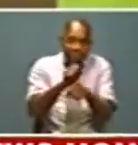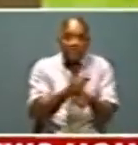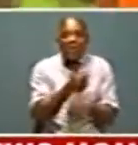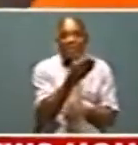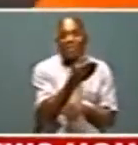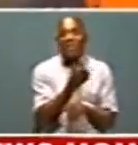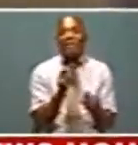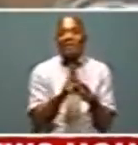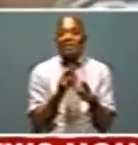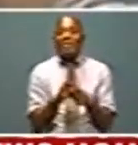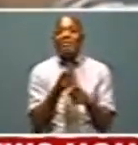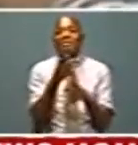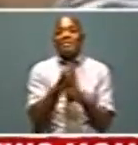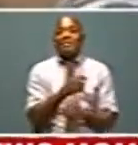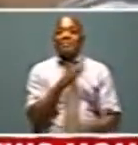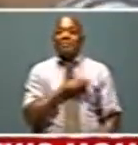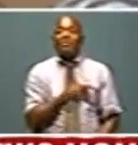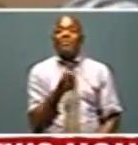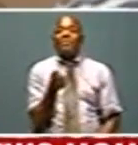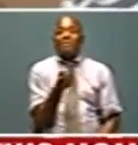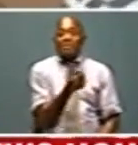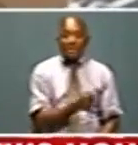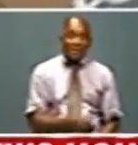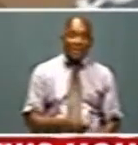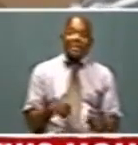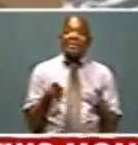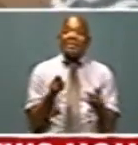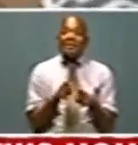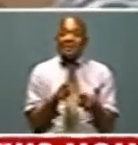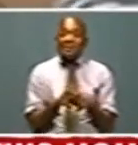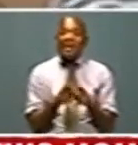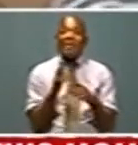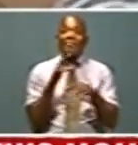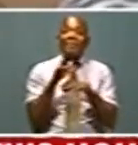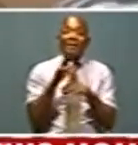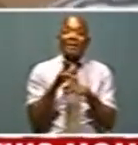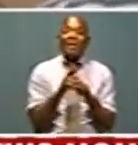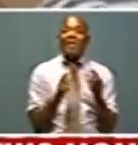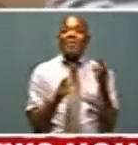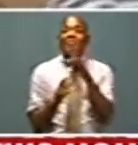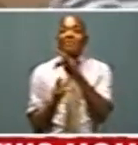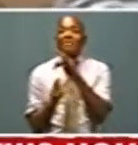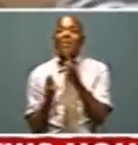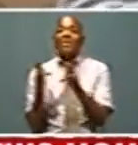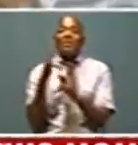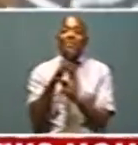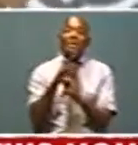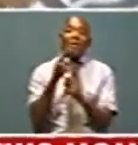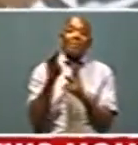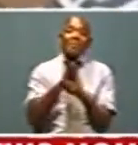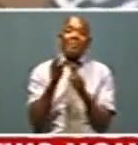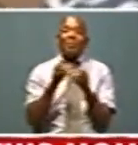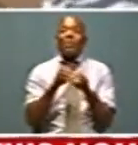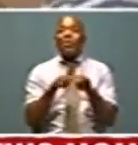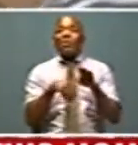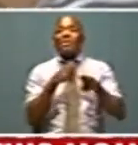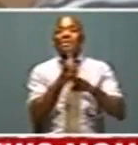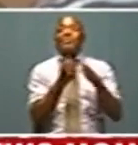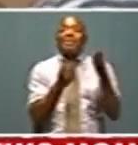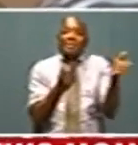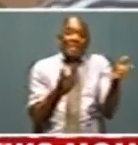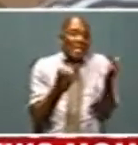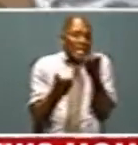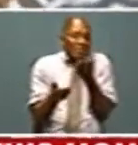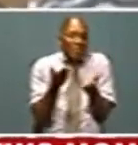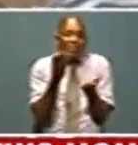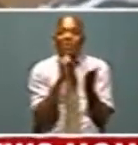there, and they will be earning something. The rippling effect of the flights will also make other businesses to operate, which may